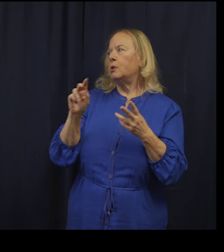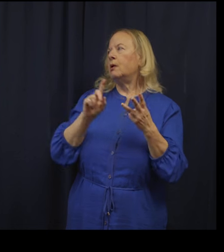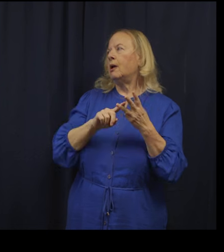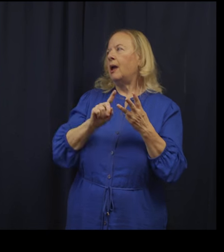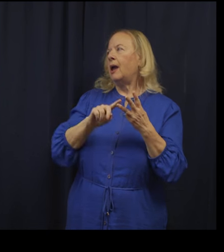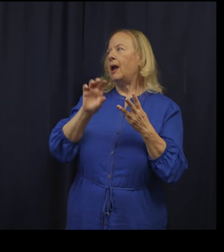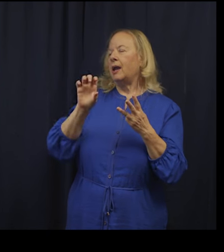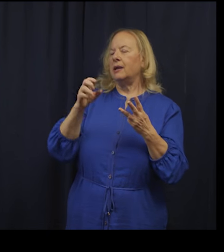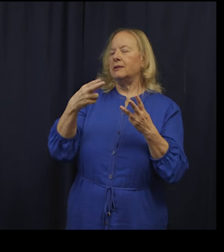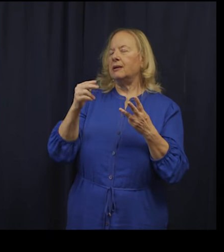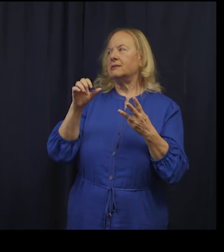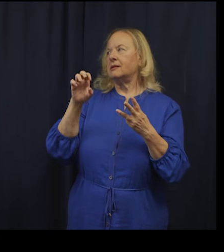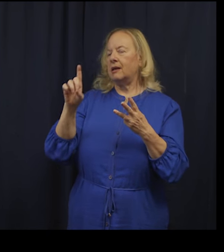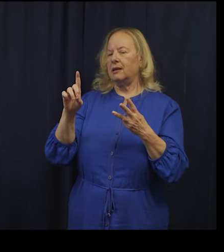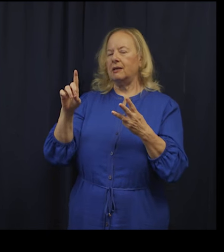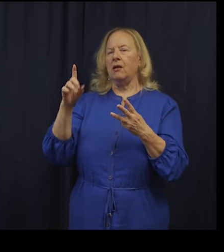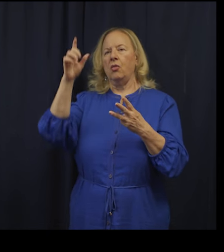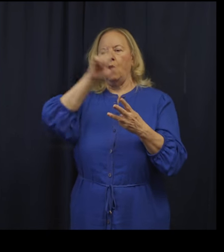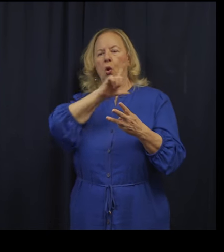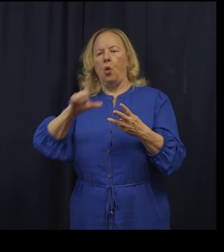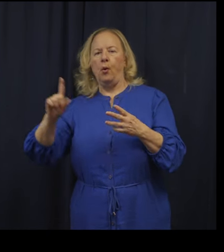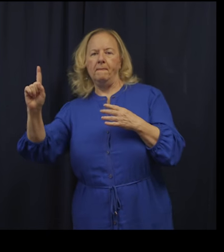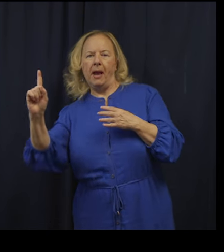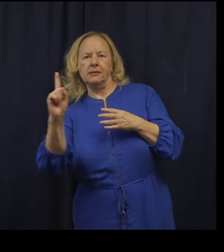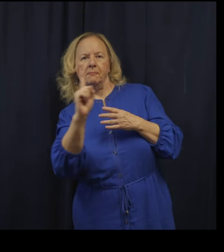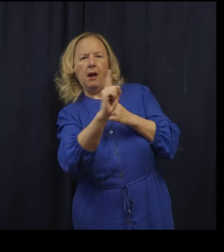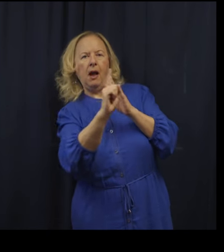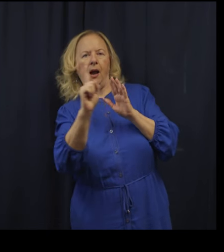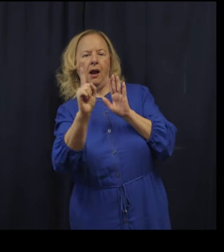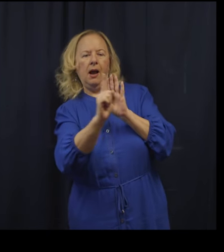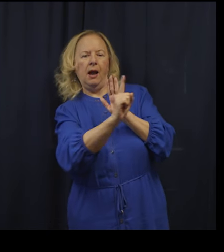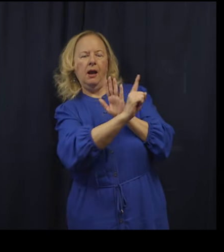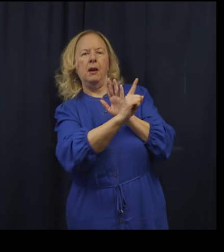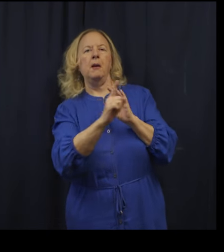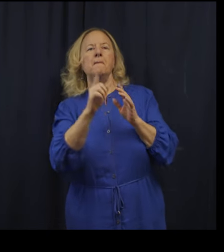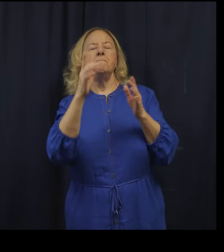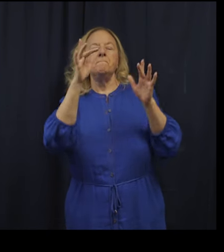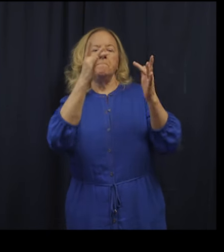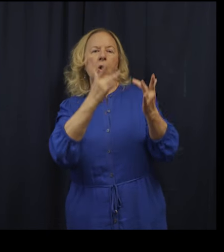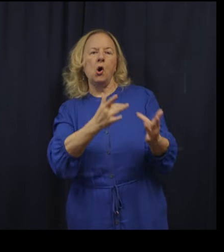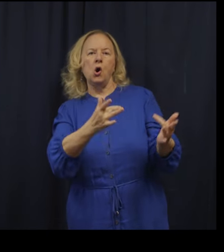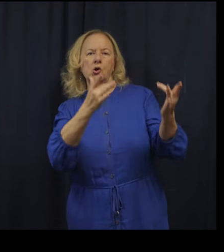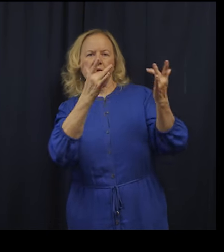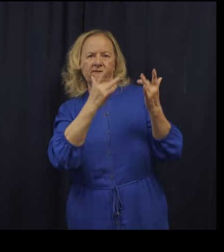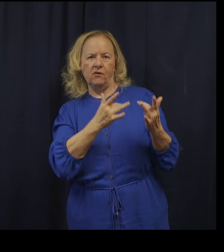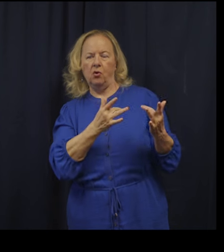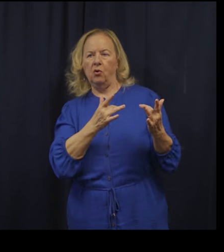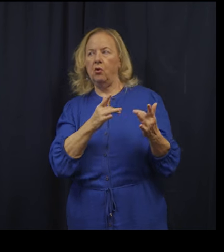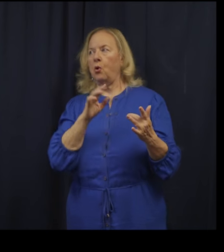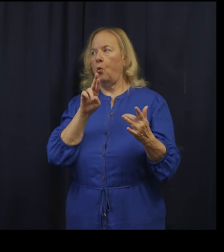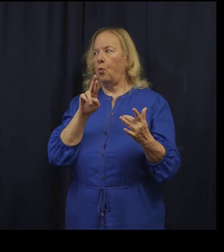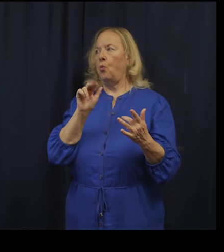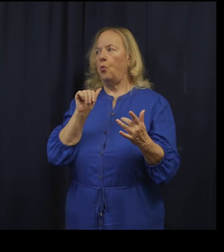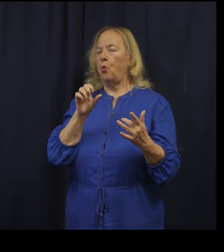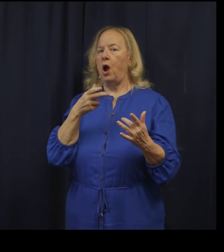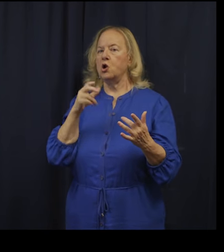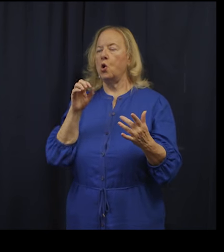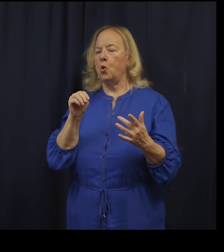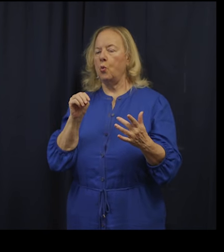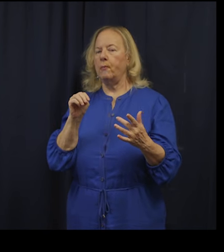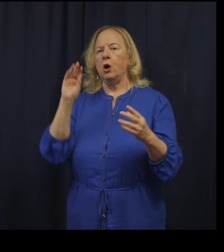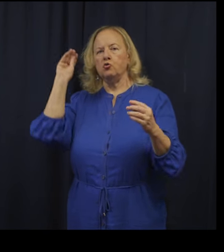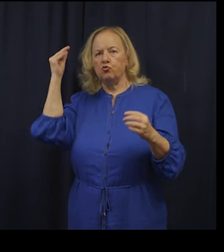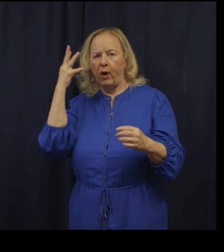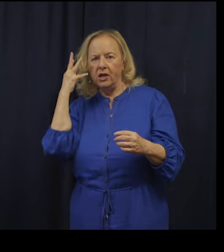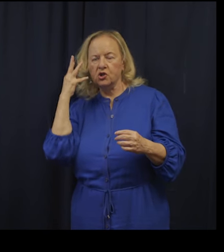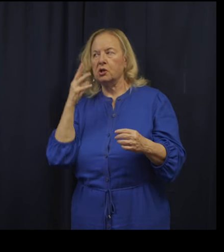Lord passed by before, proclaimed the Lord God, merciful, that's rakum,